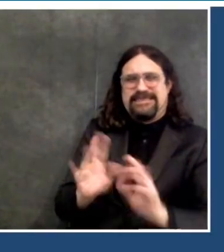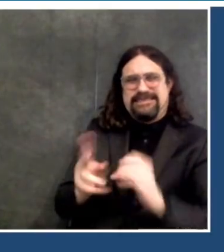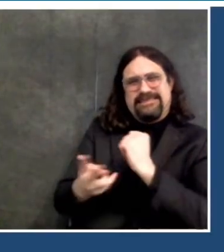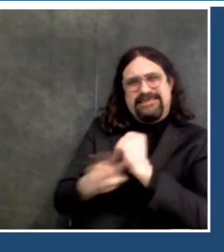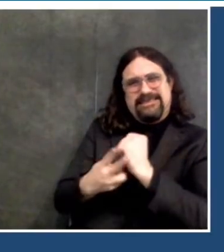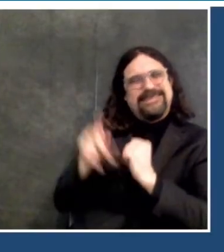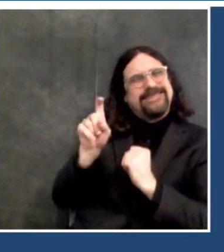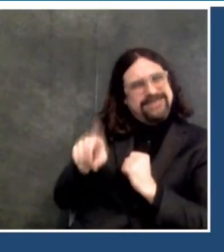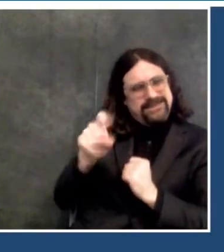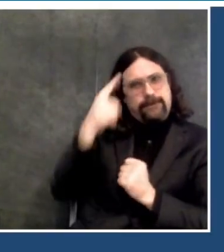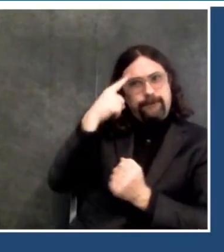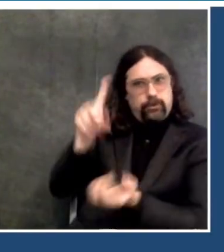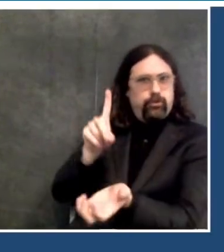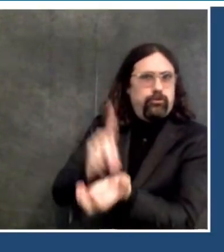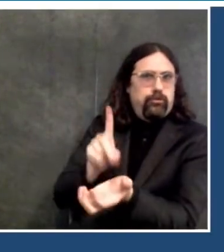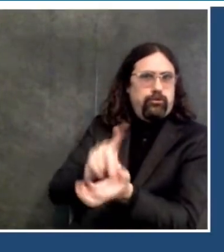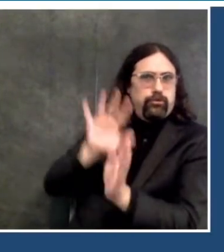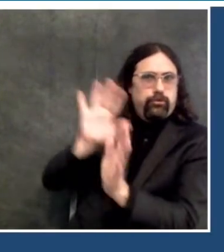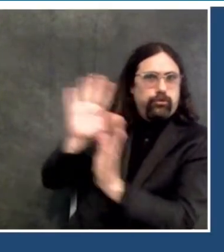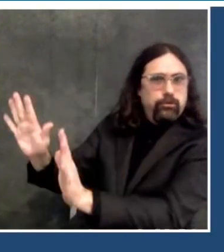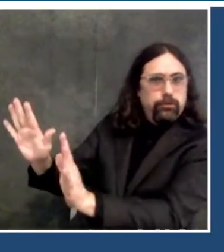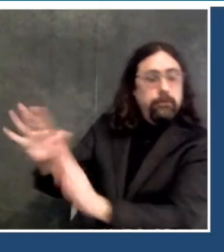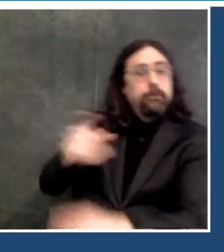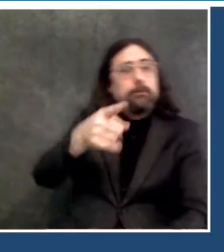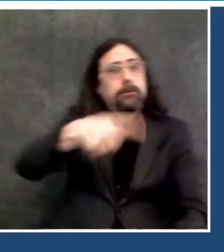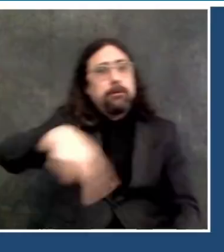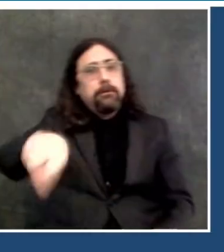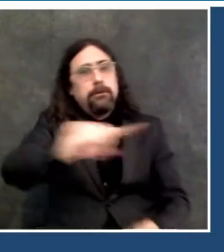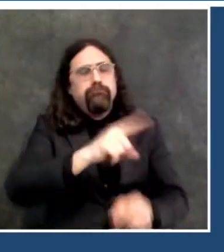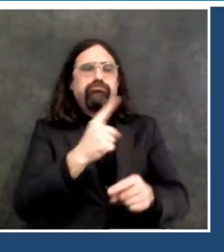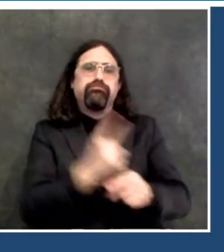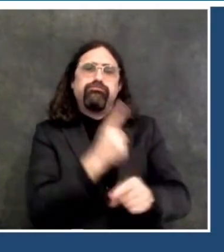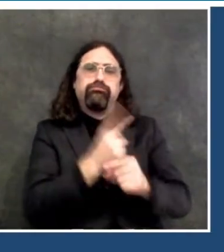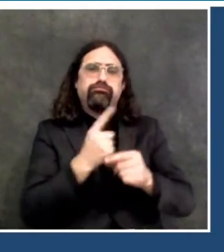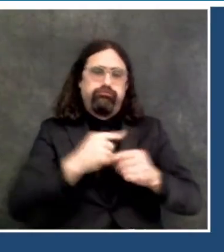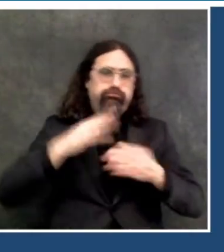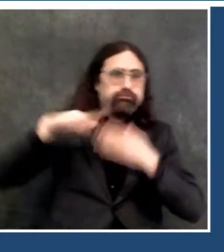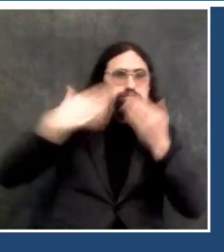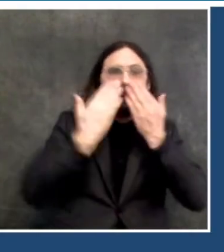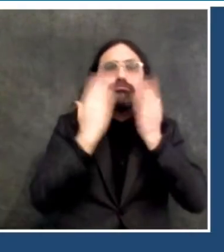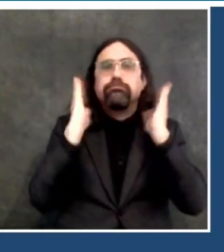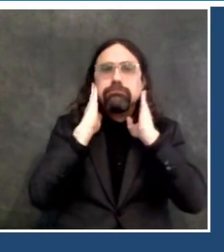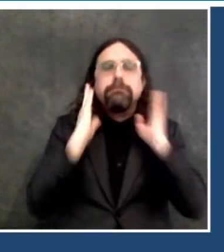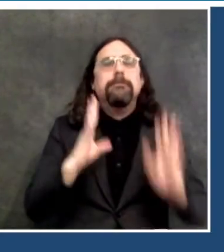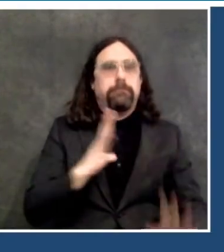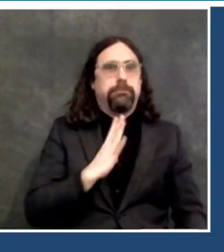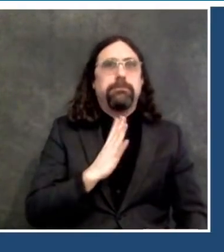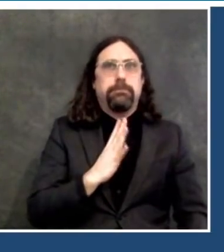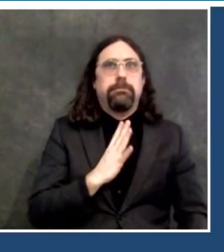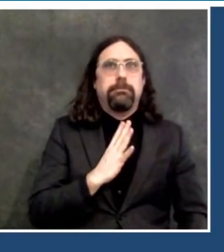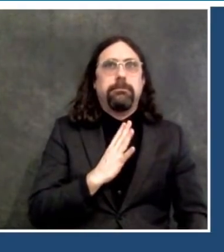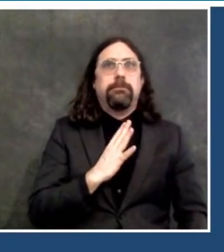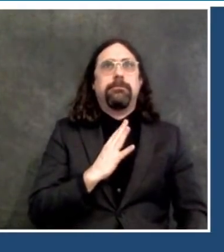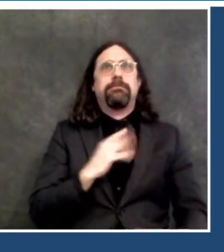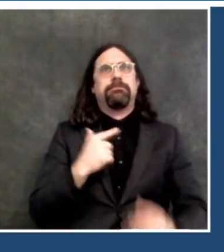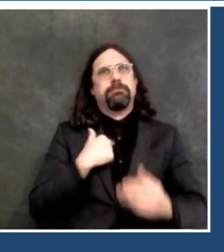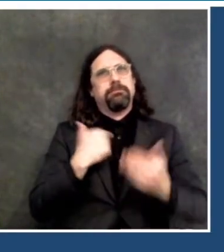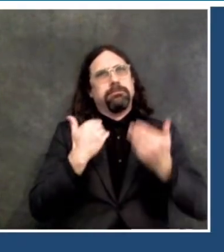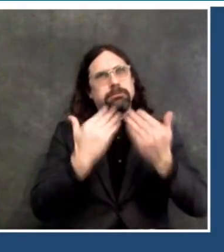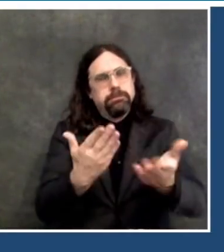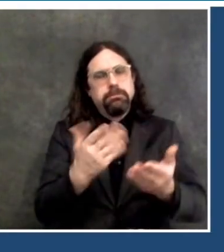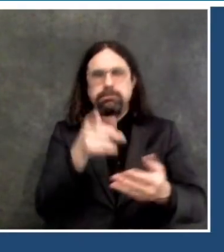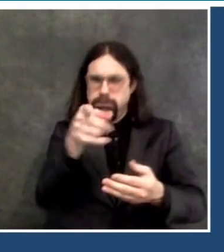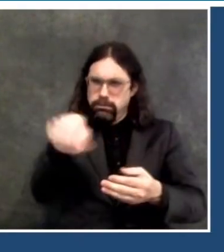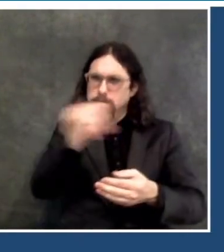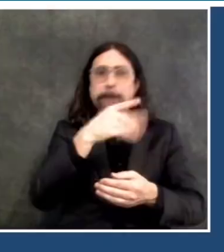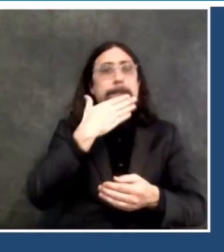any piece of cloth, and that will give the protection to others. And I want to emphasize this. I think there's been, a certain